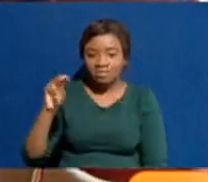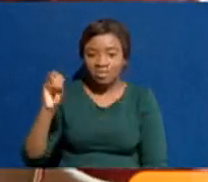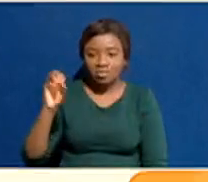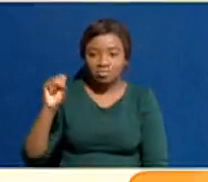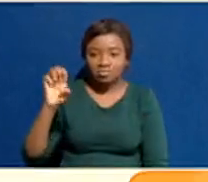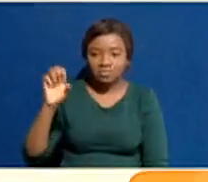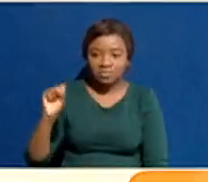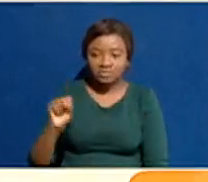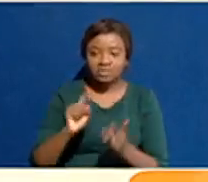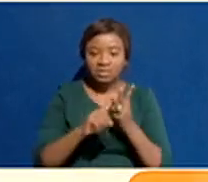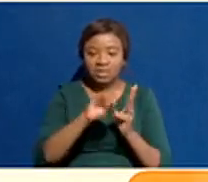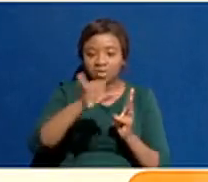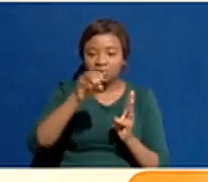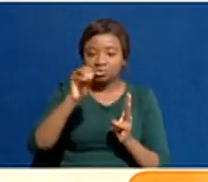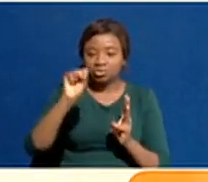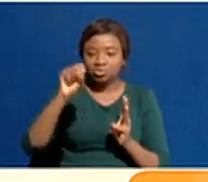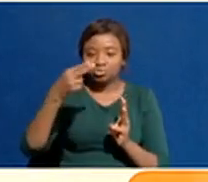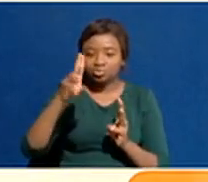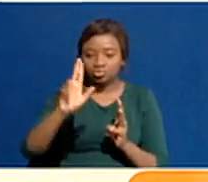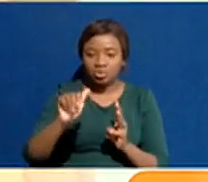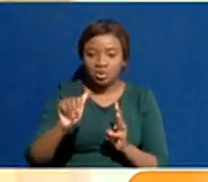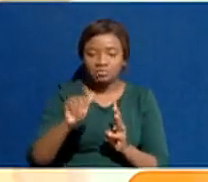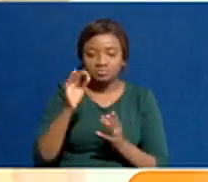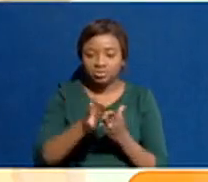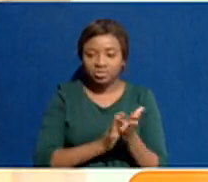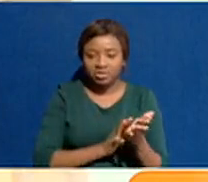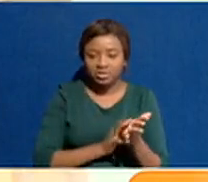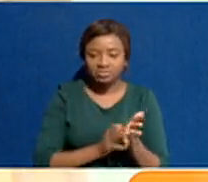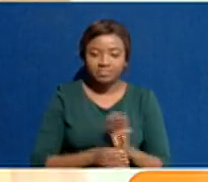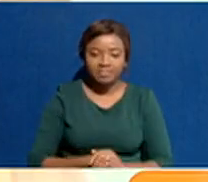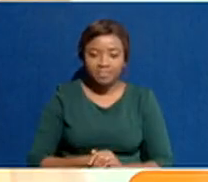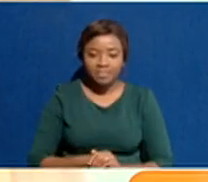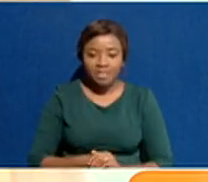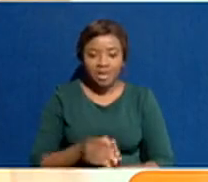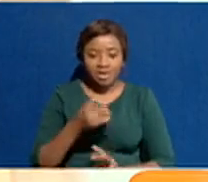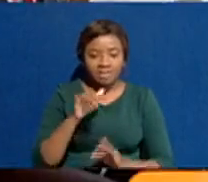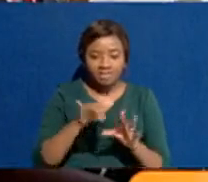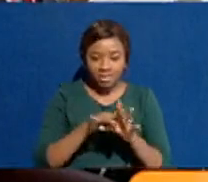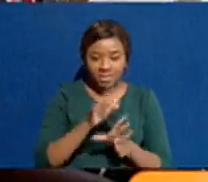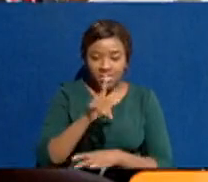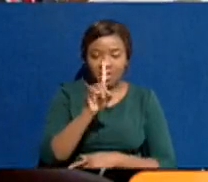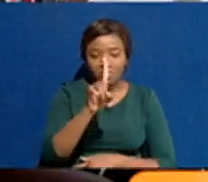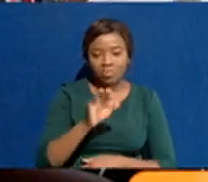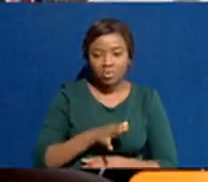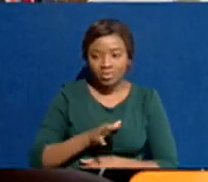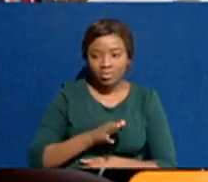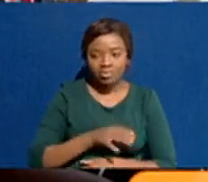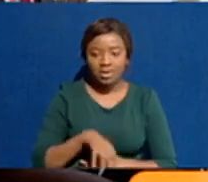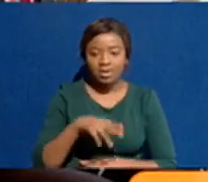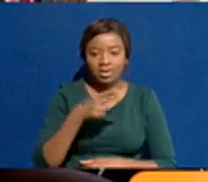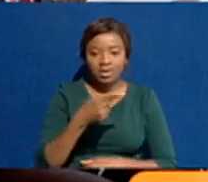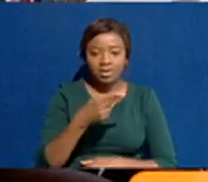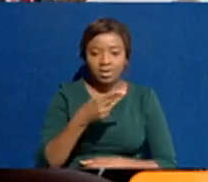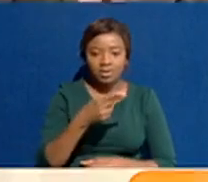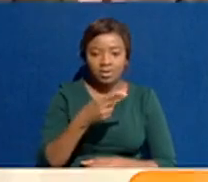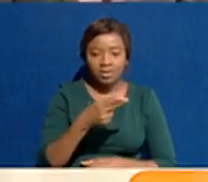the secretary and Joshua Aroni as the treasurer. The new board will have only one woman, Harriet Okach. And the other directors